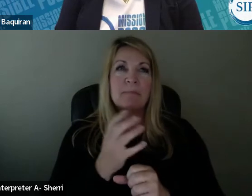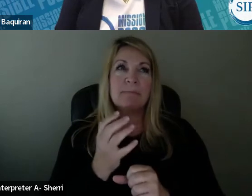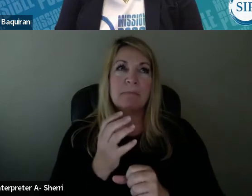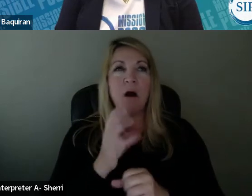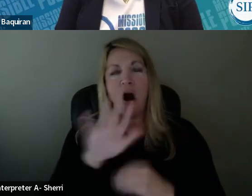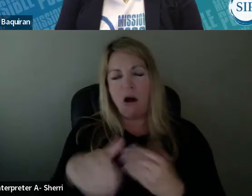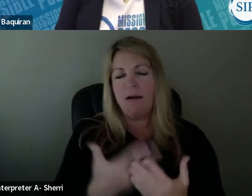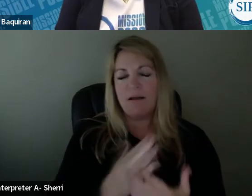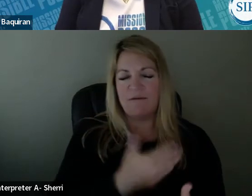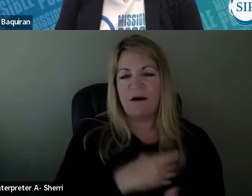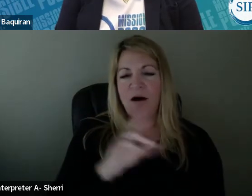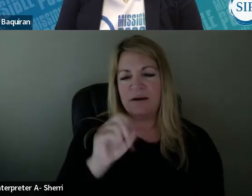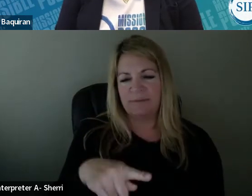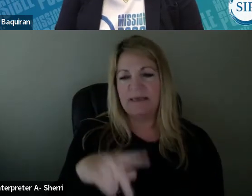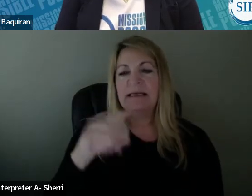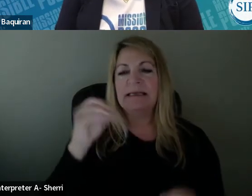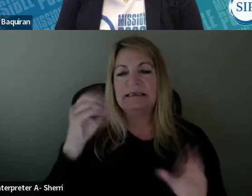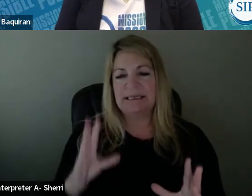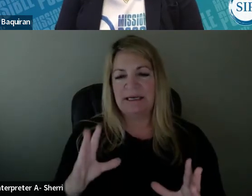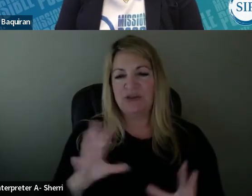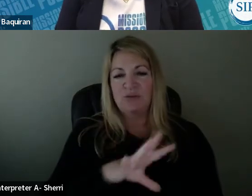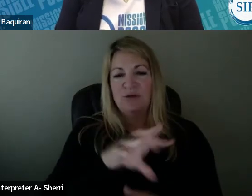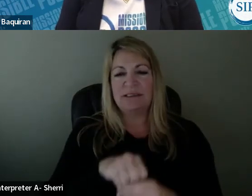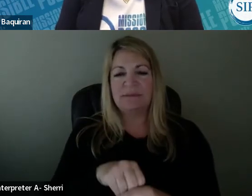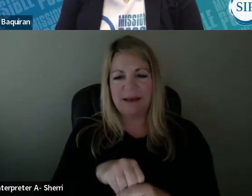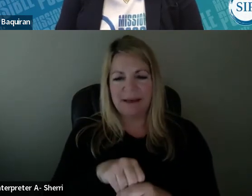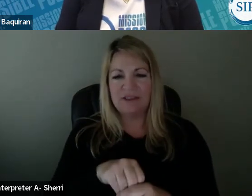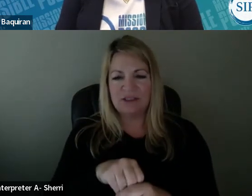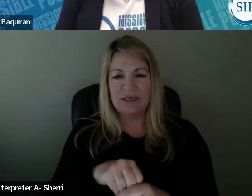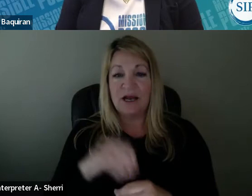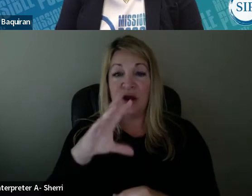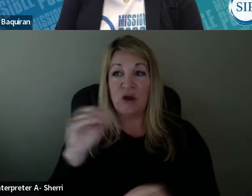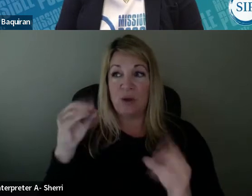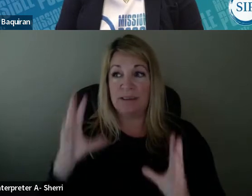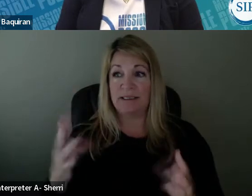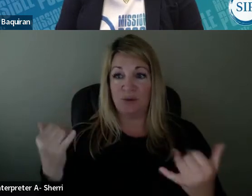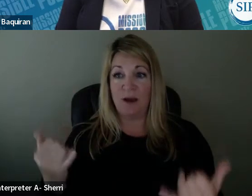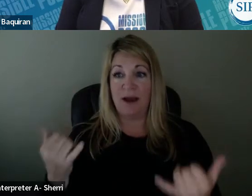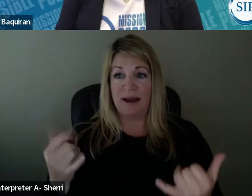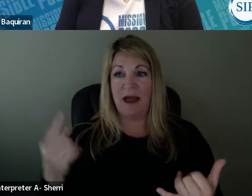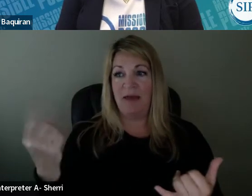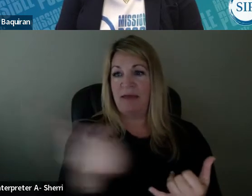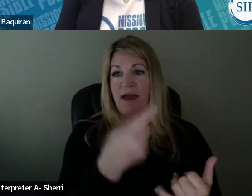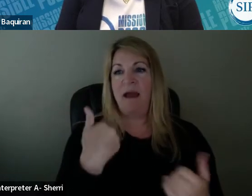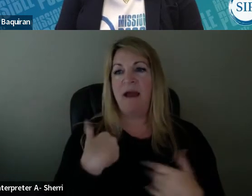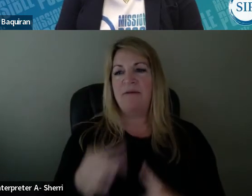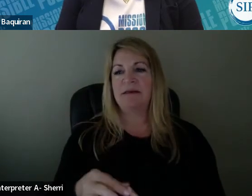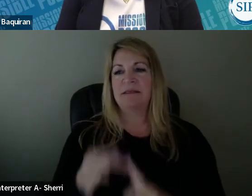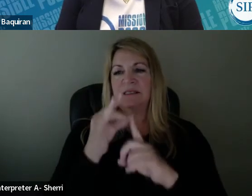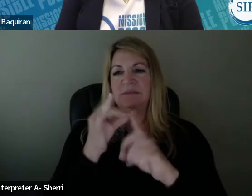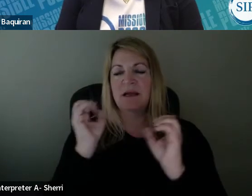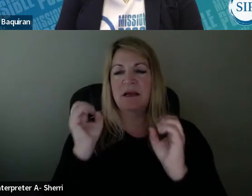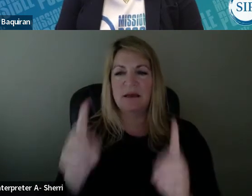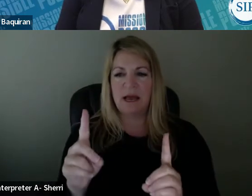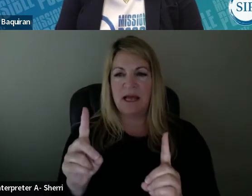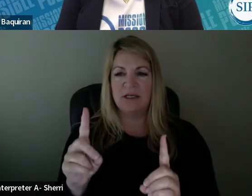all of our RSP teachers that are participating in co-teaching right now, they have special education